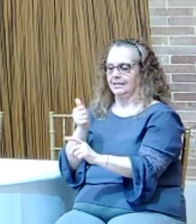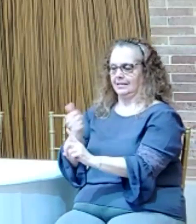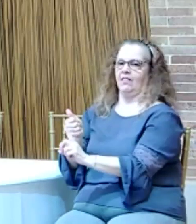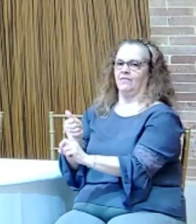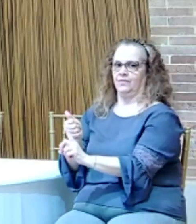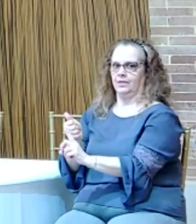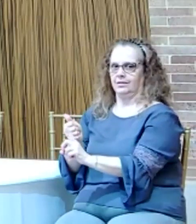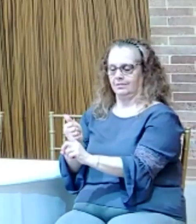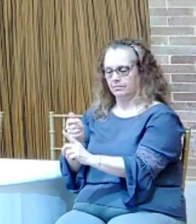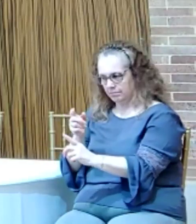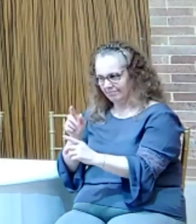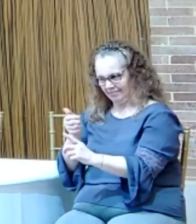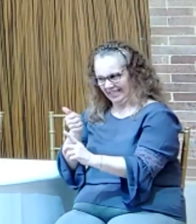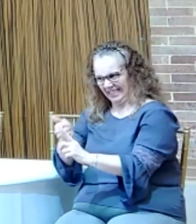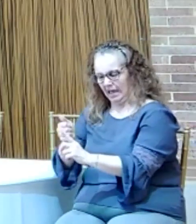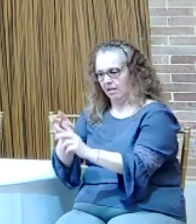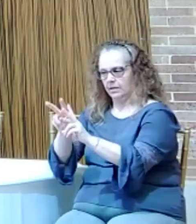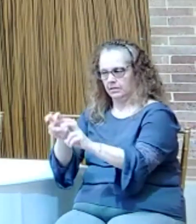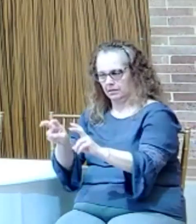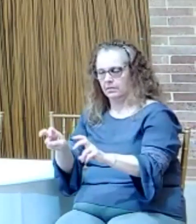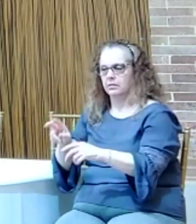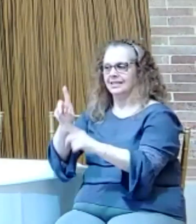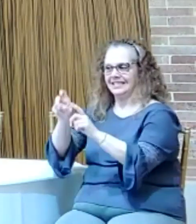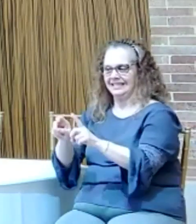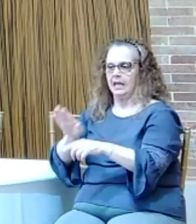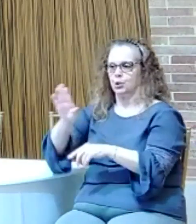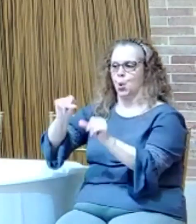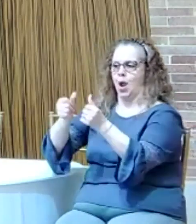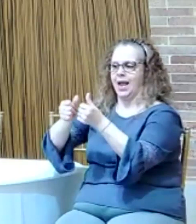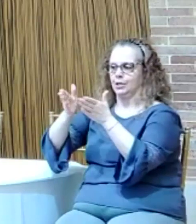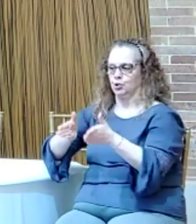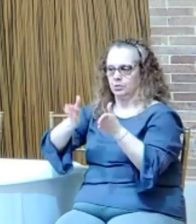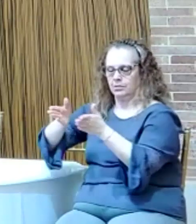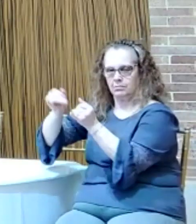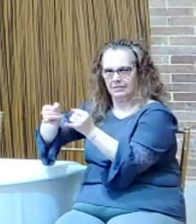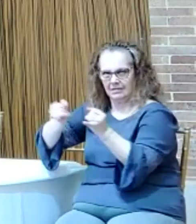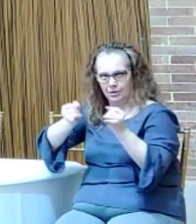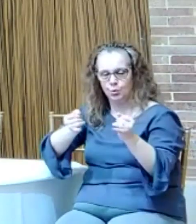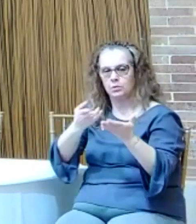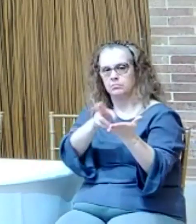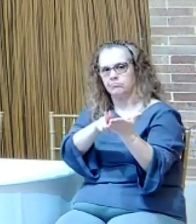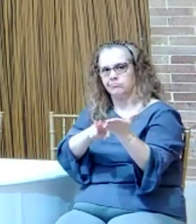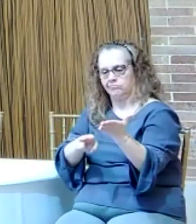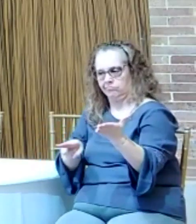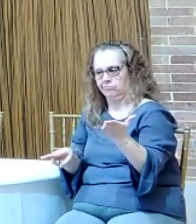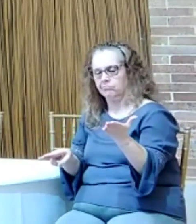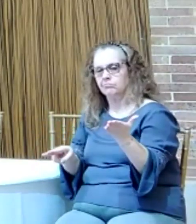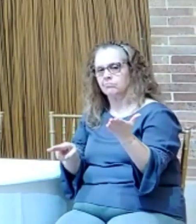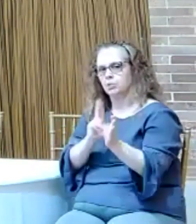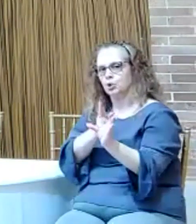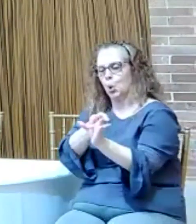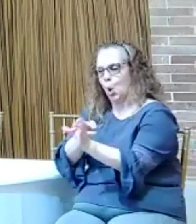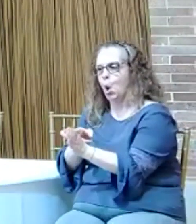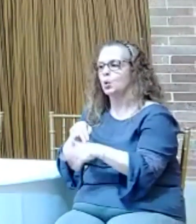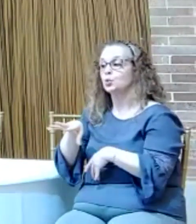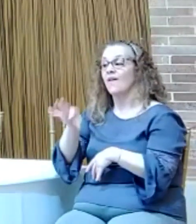their agents so number of brokerages have signed up to do that so they can find out if they're